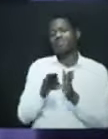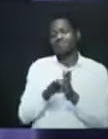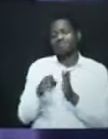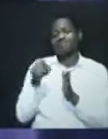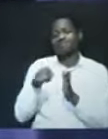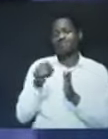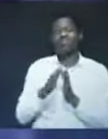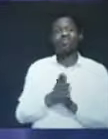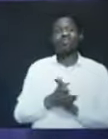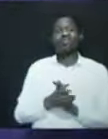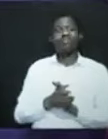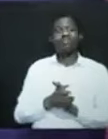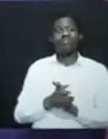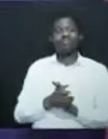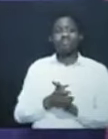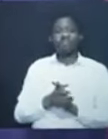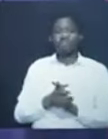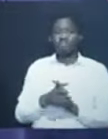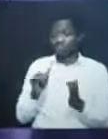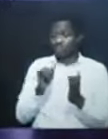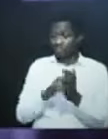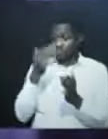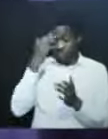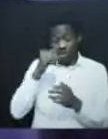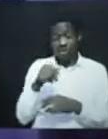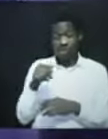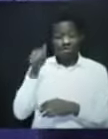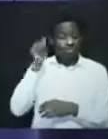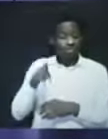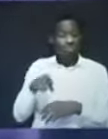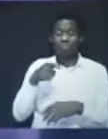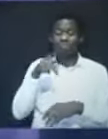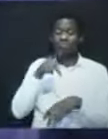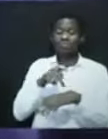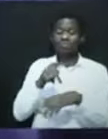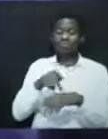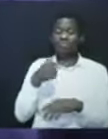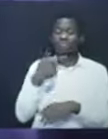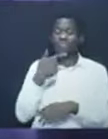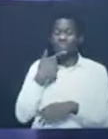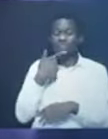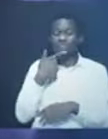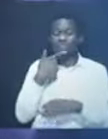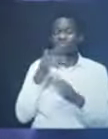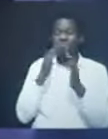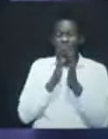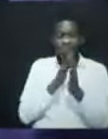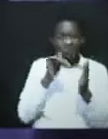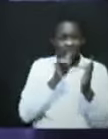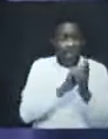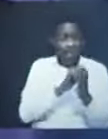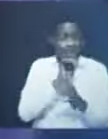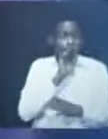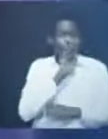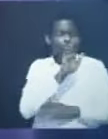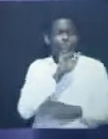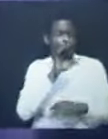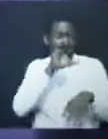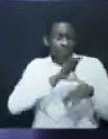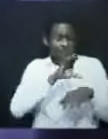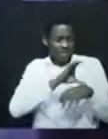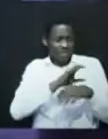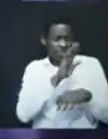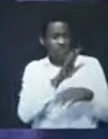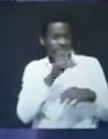scriptures. That is why the Apostle Paul will always pray that his church, the eyes of the standing of the